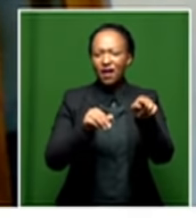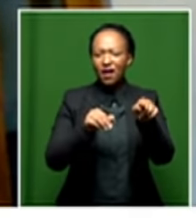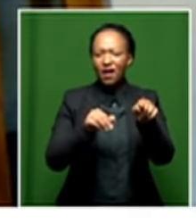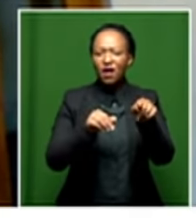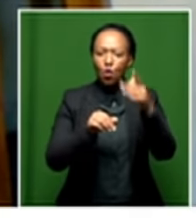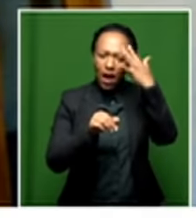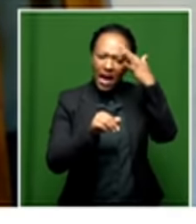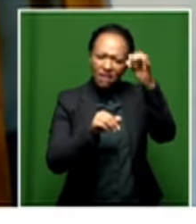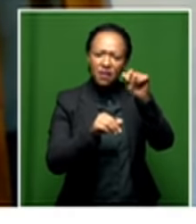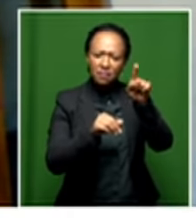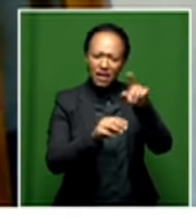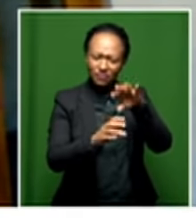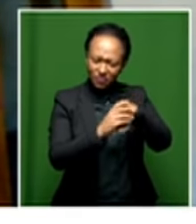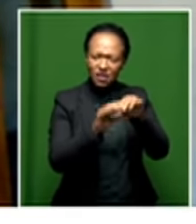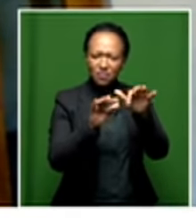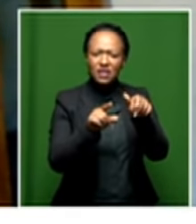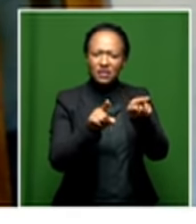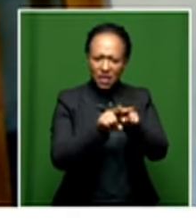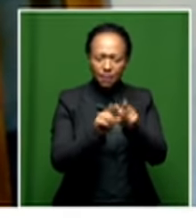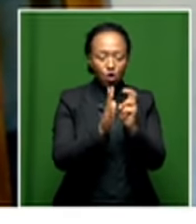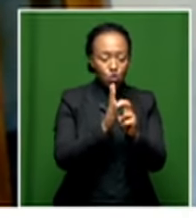2 different rules.